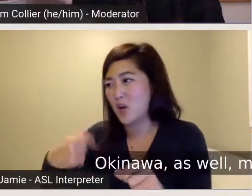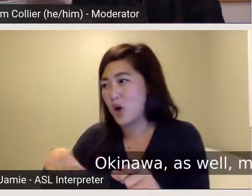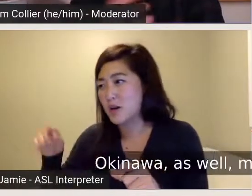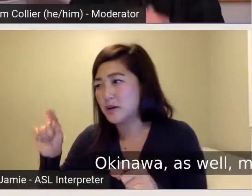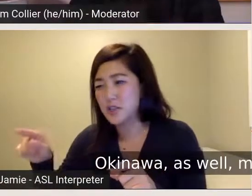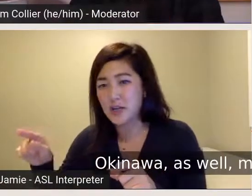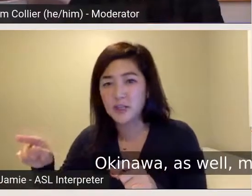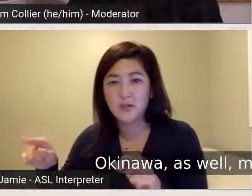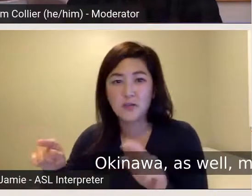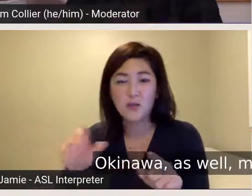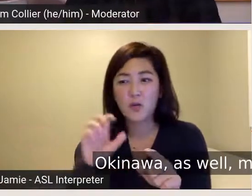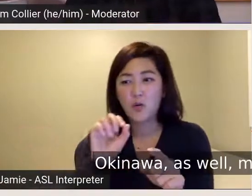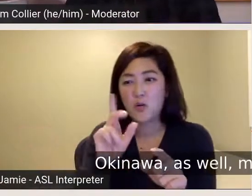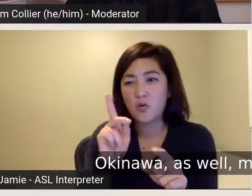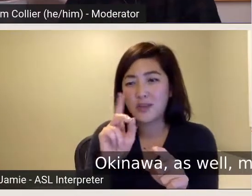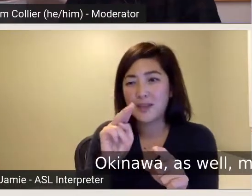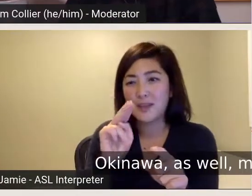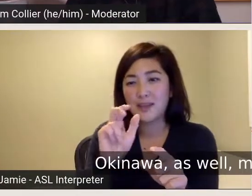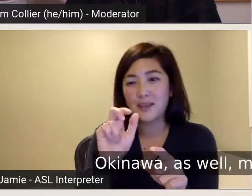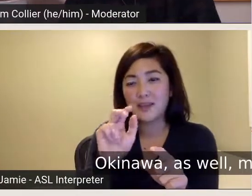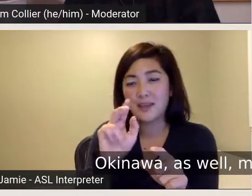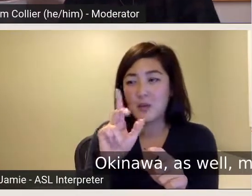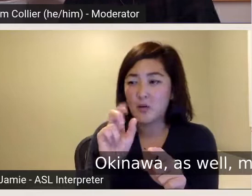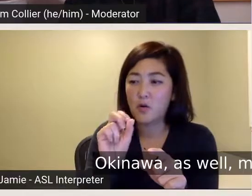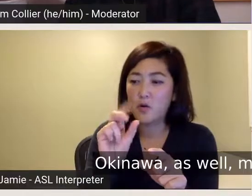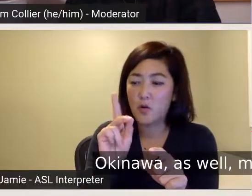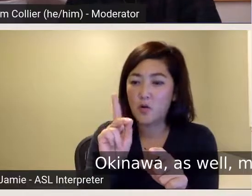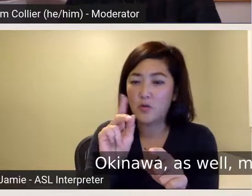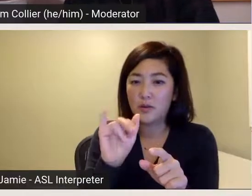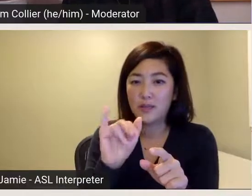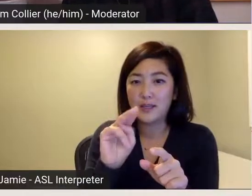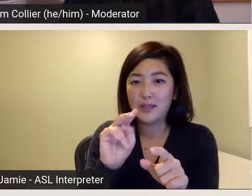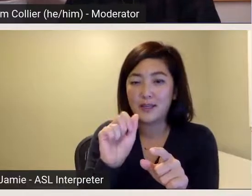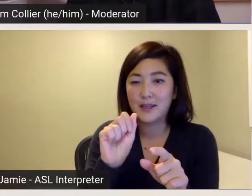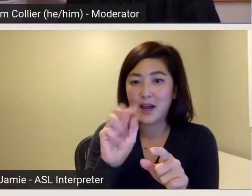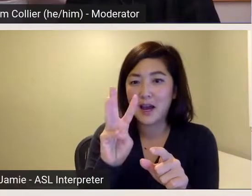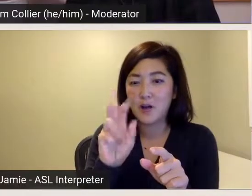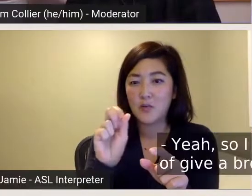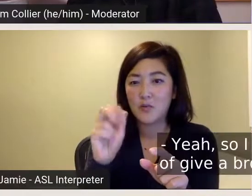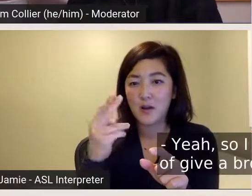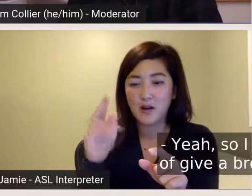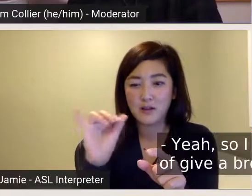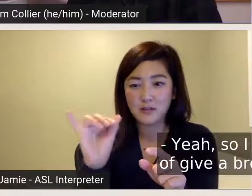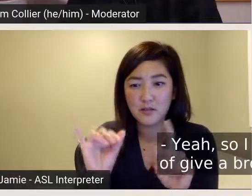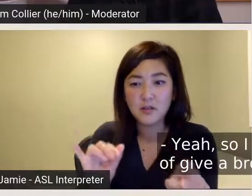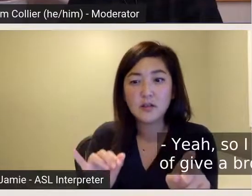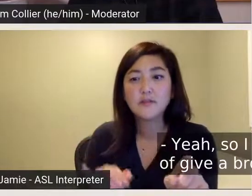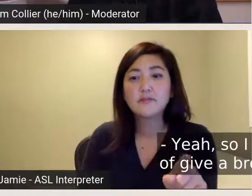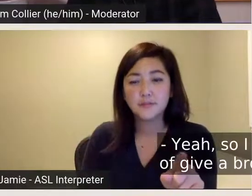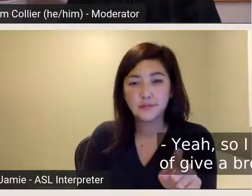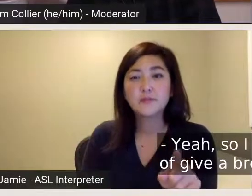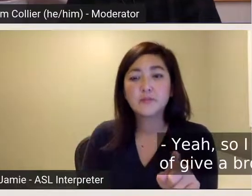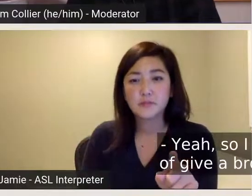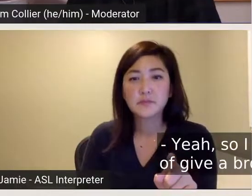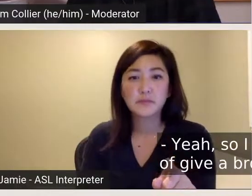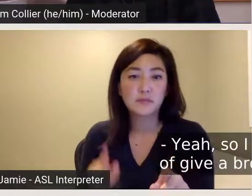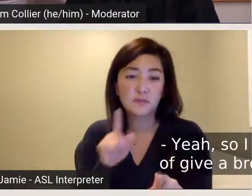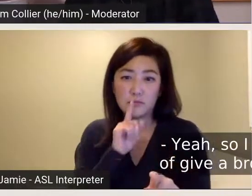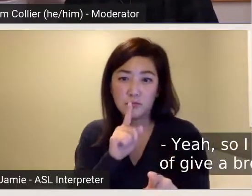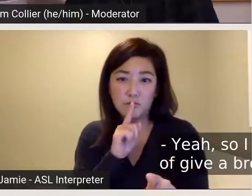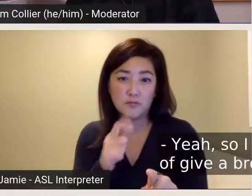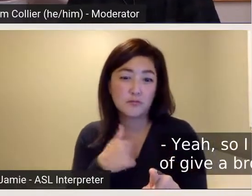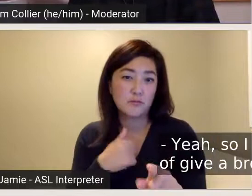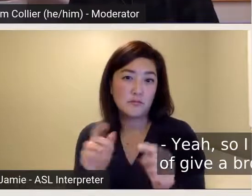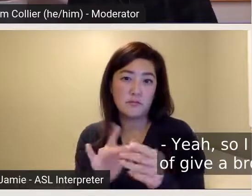Okinawa as well, massacres in Okinawa. Yeah, so I can just kind of give a